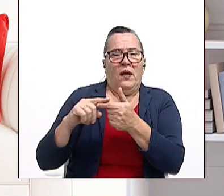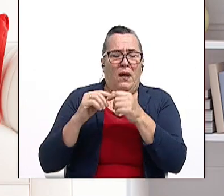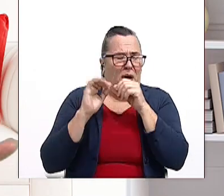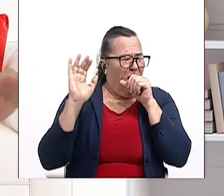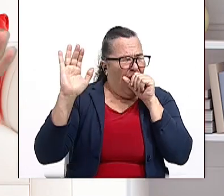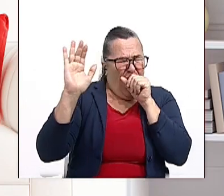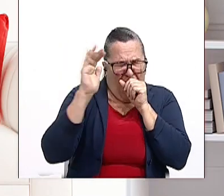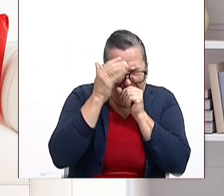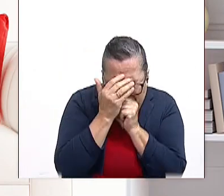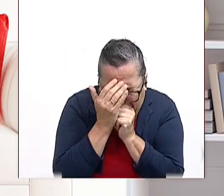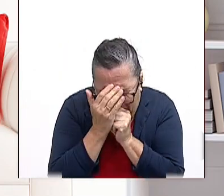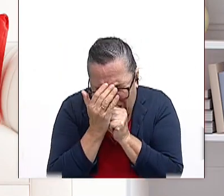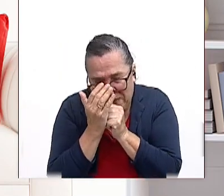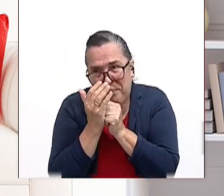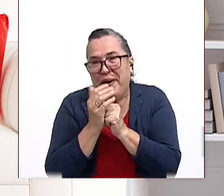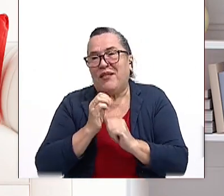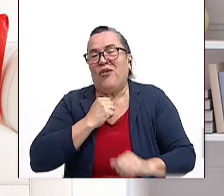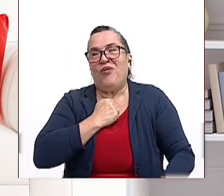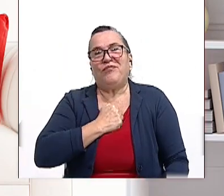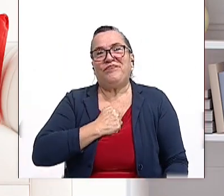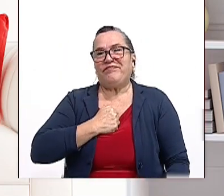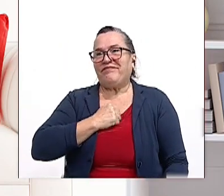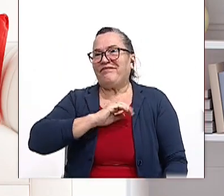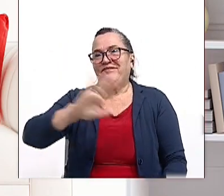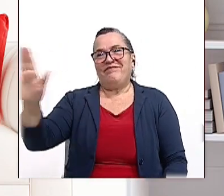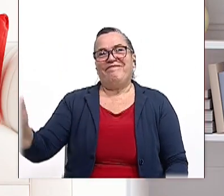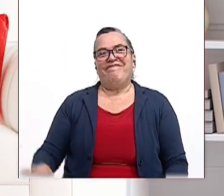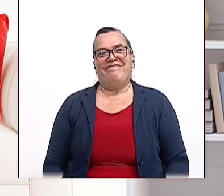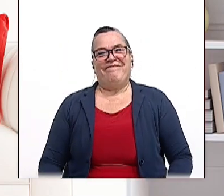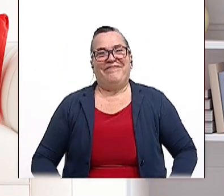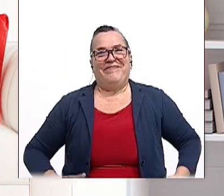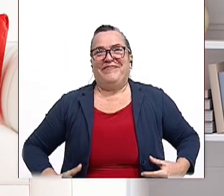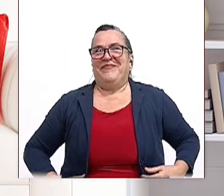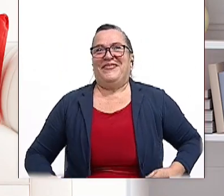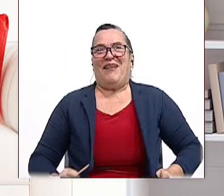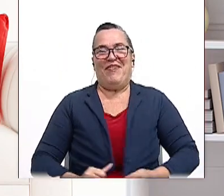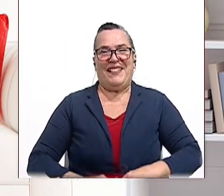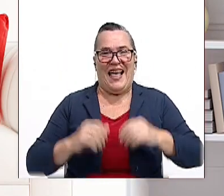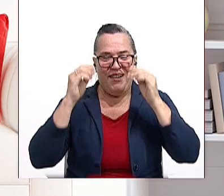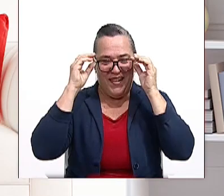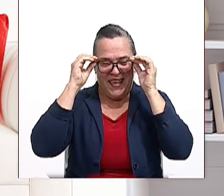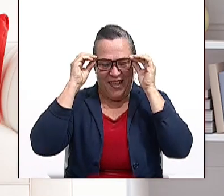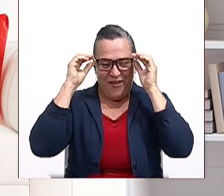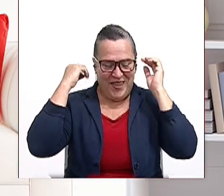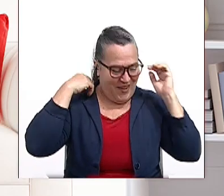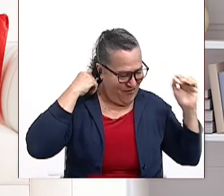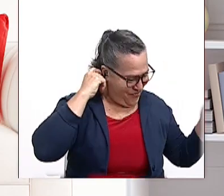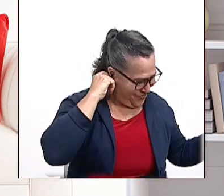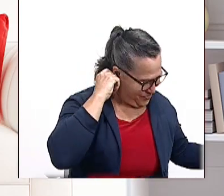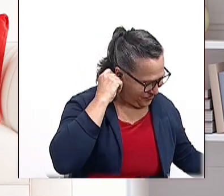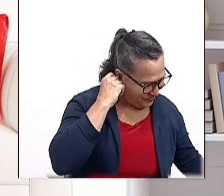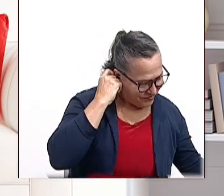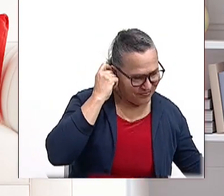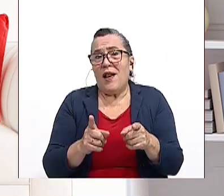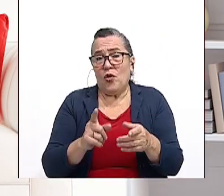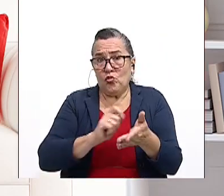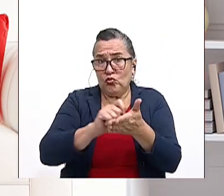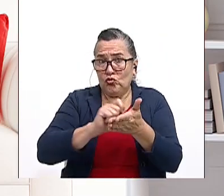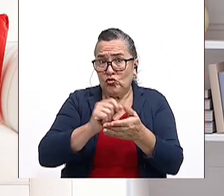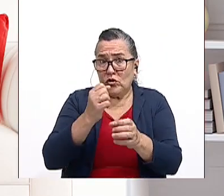feel very comfortable in the place. Maybe you can choose the place where you always complete